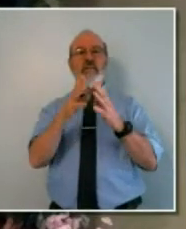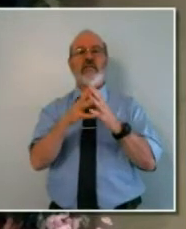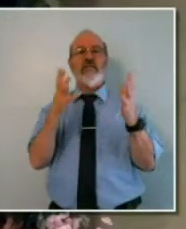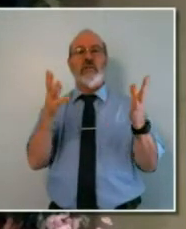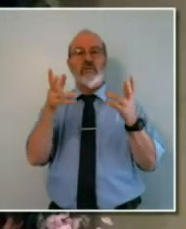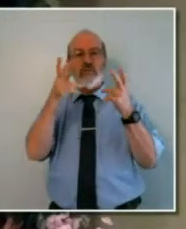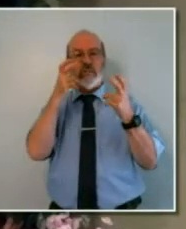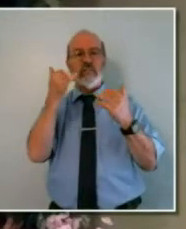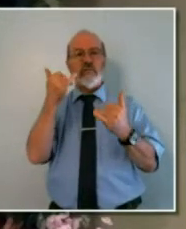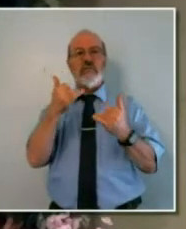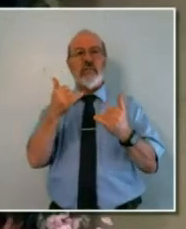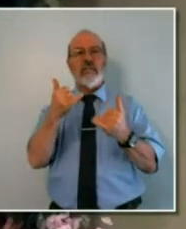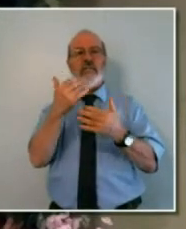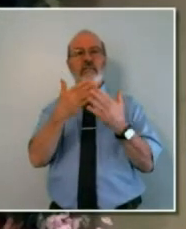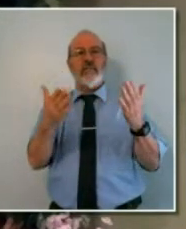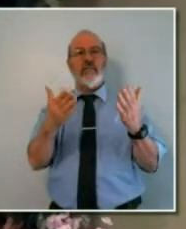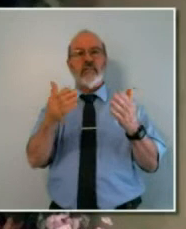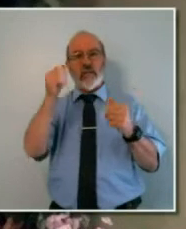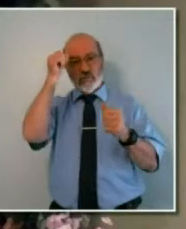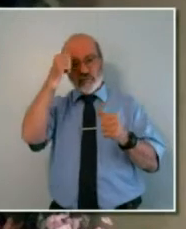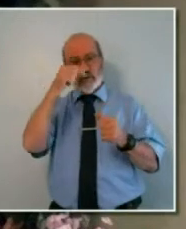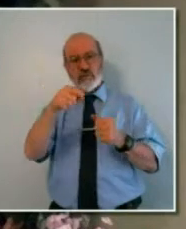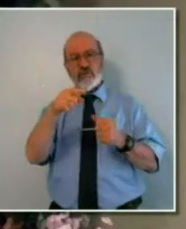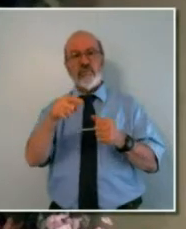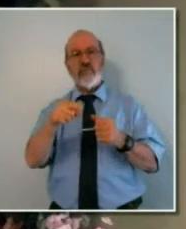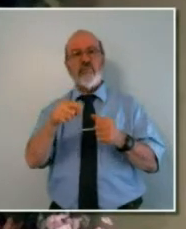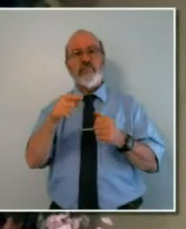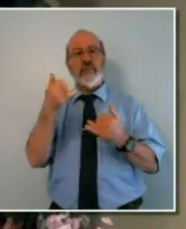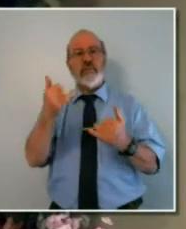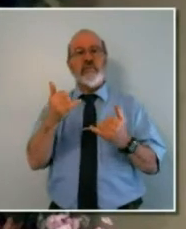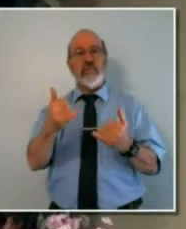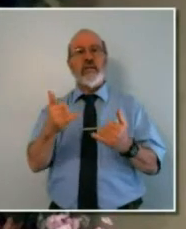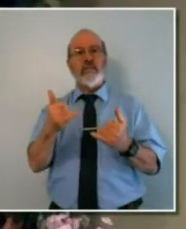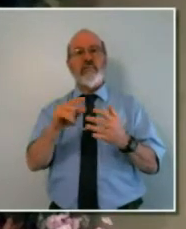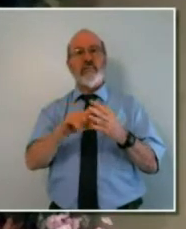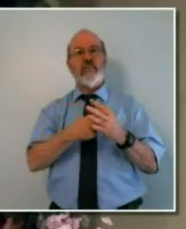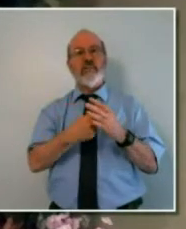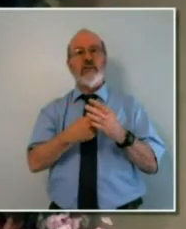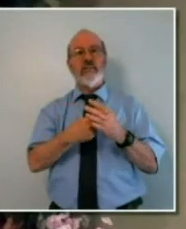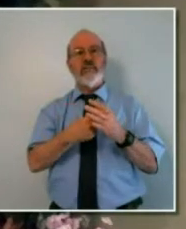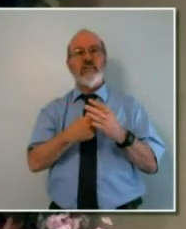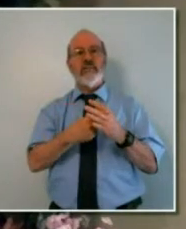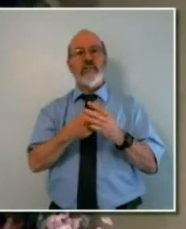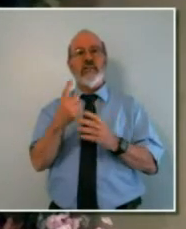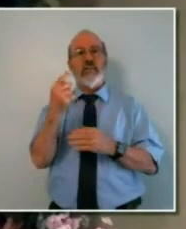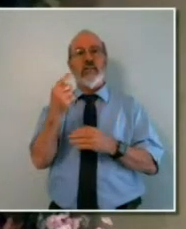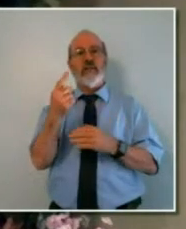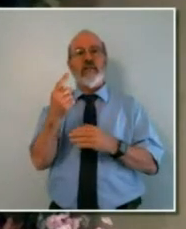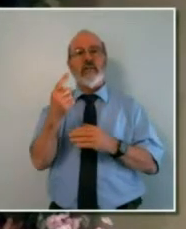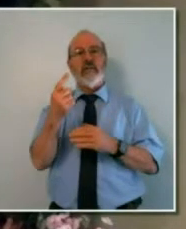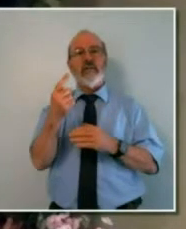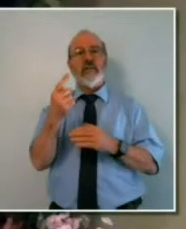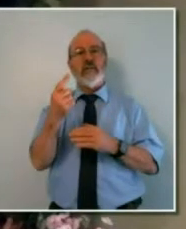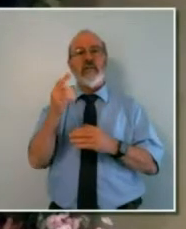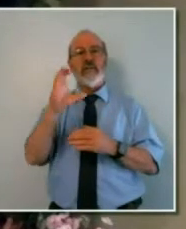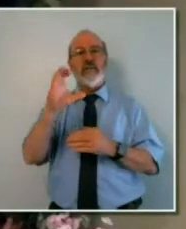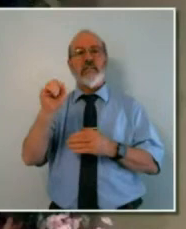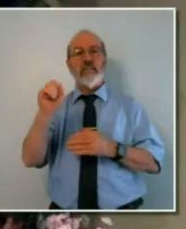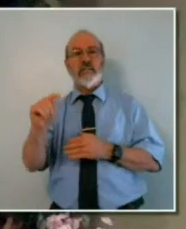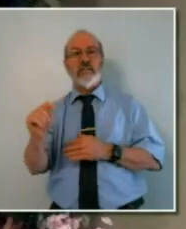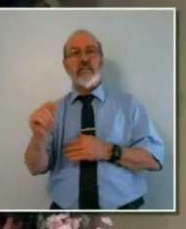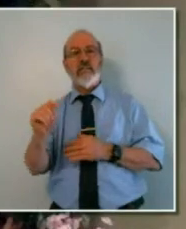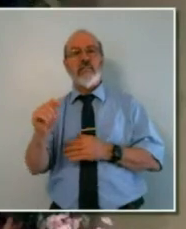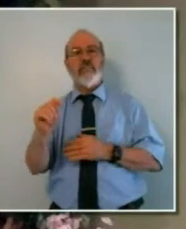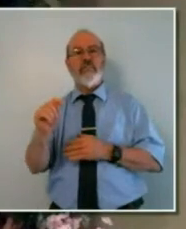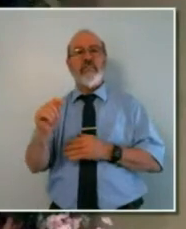today. There's a couple things I would remind you about. Today, beginning at 11 o'clock Central Standard Time, is